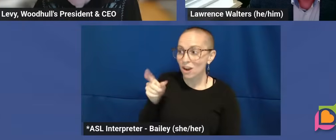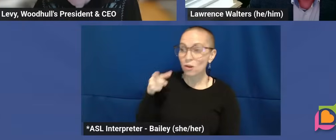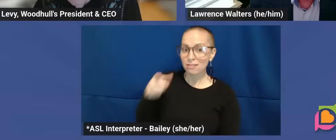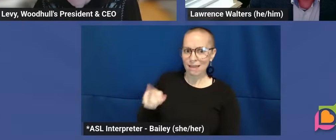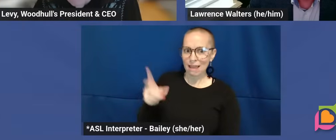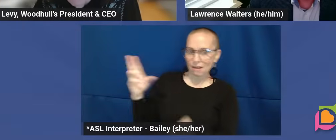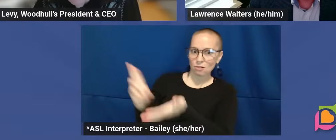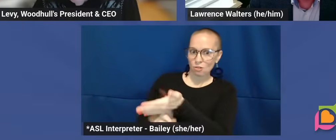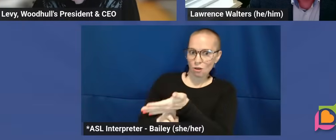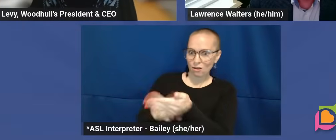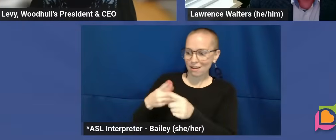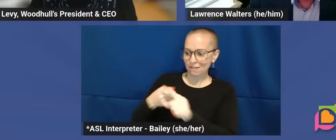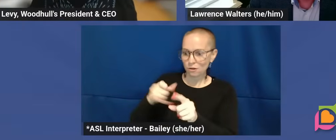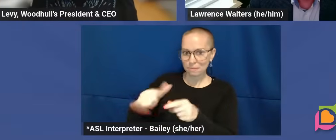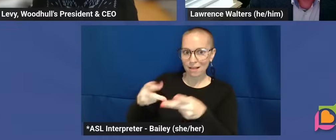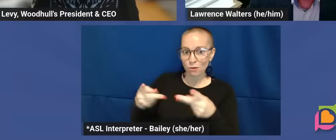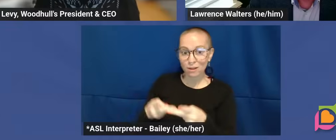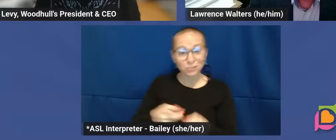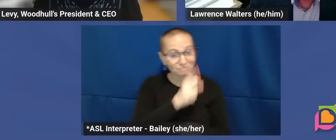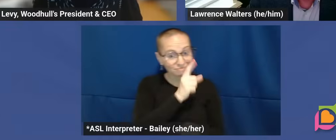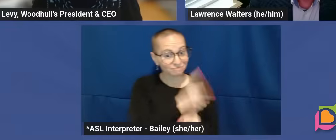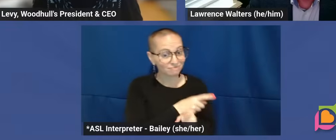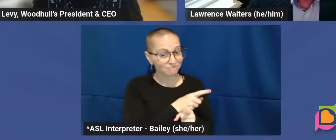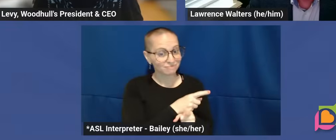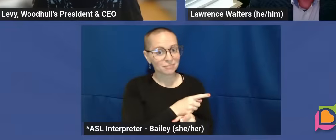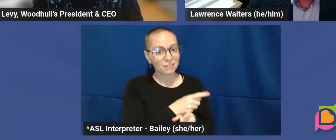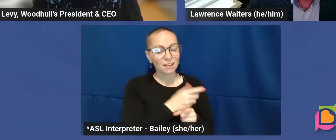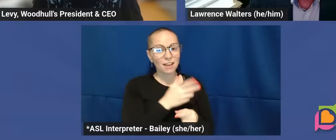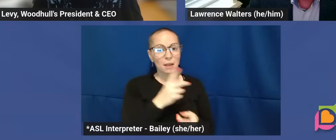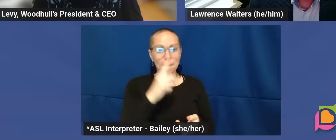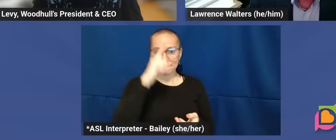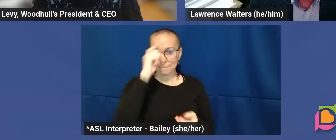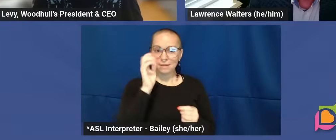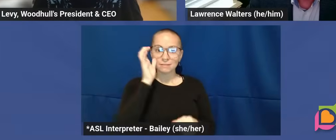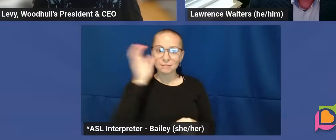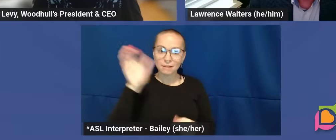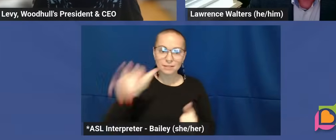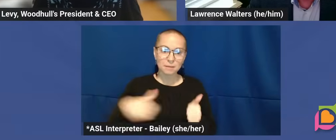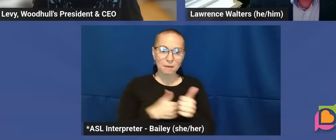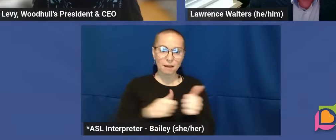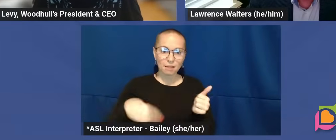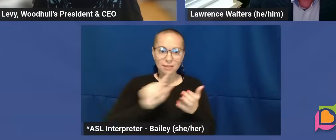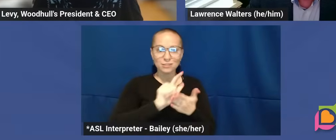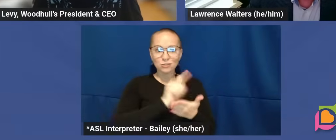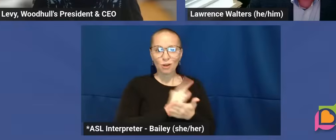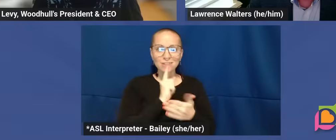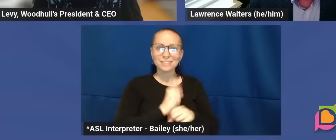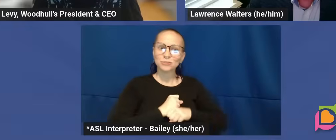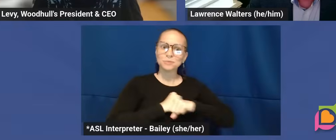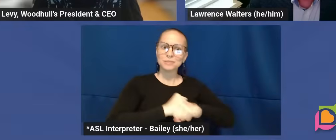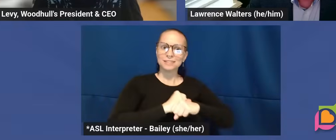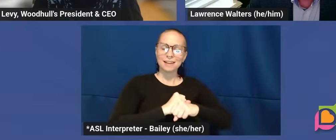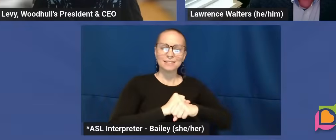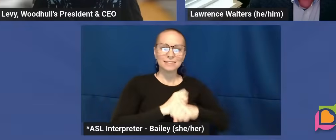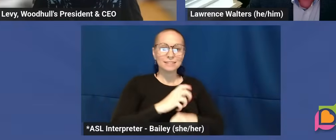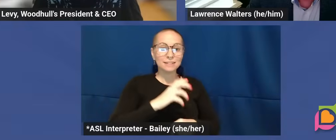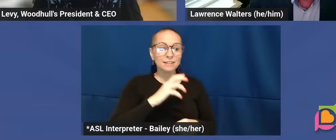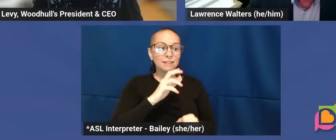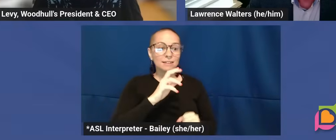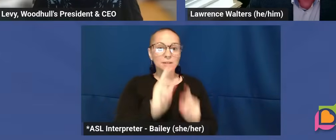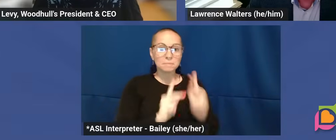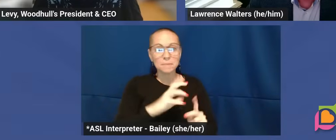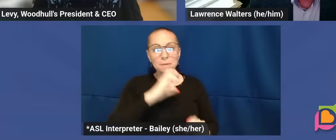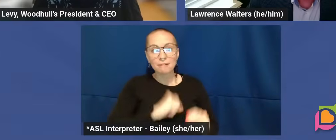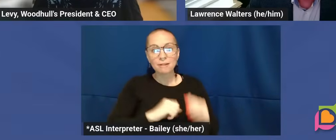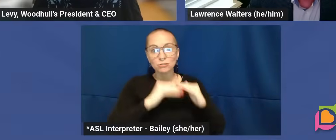from. That's exactly right. Because the idea behind these laws is to protect minors within any